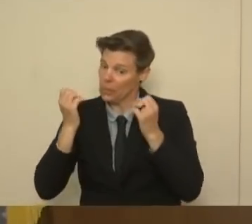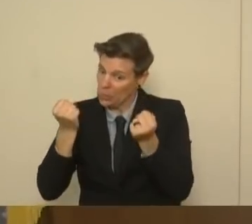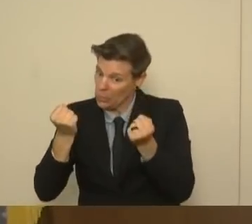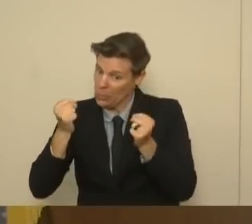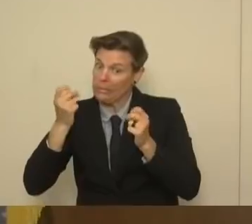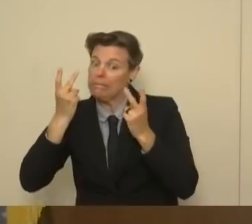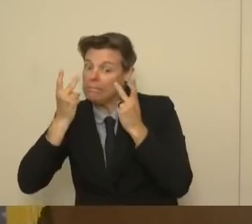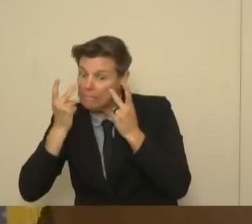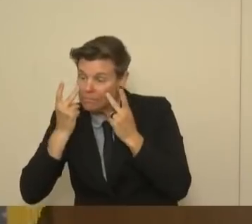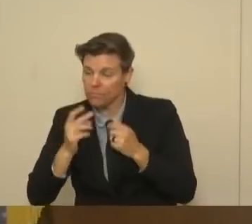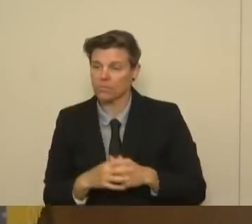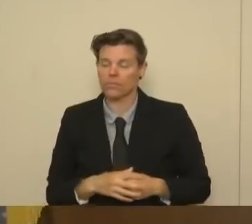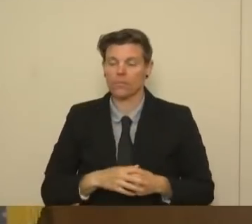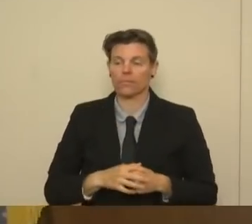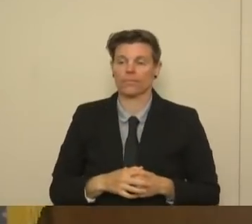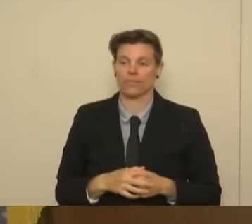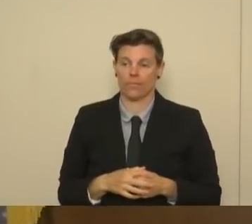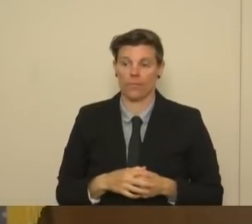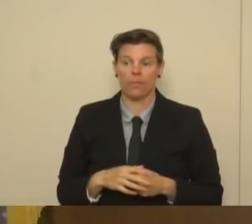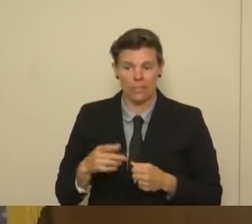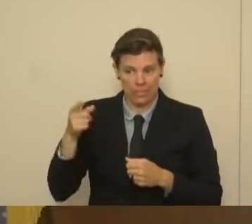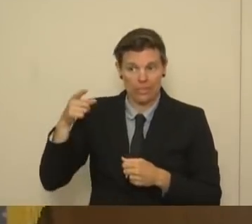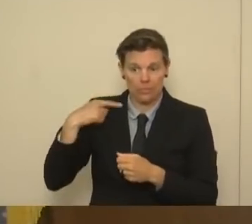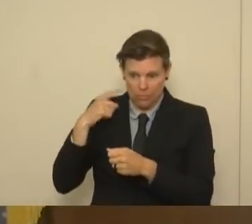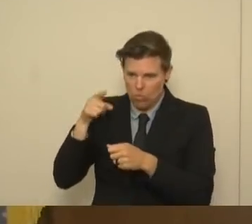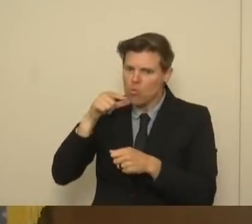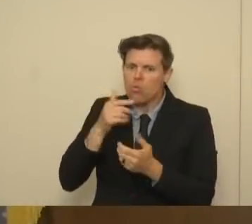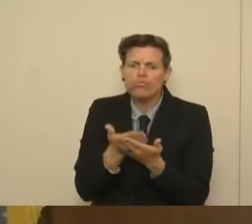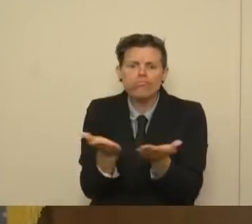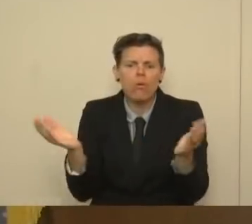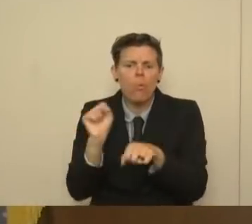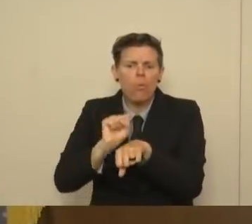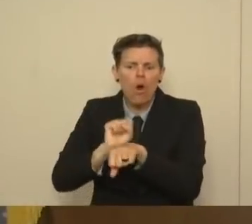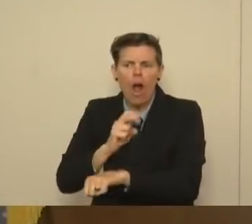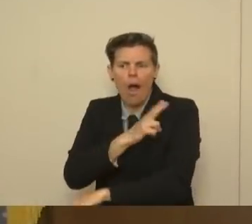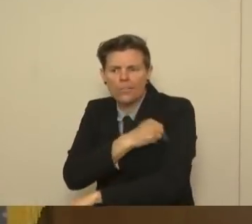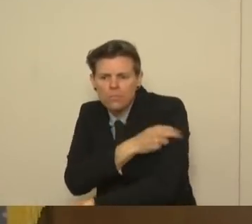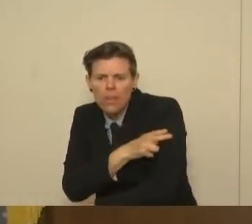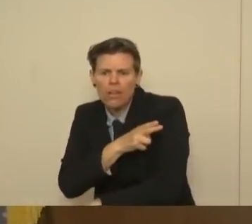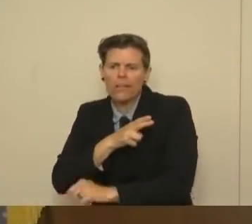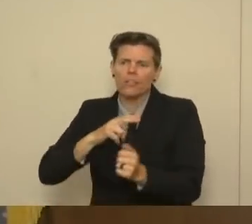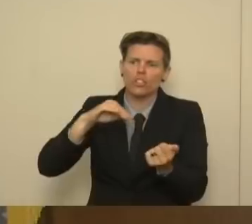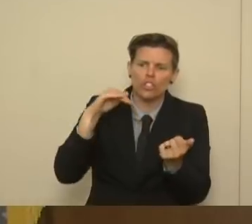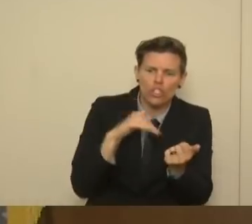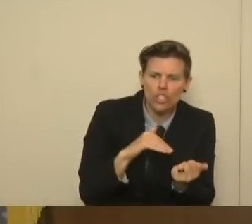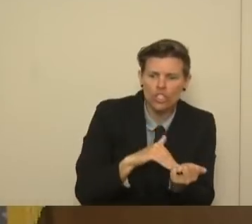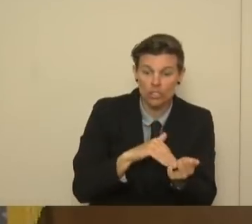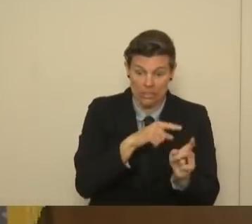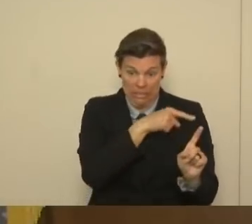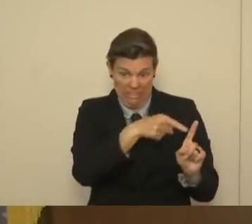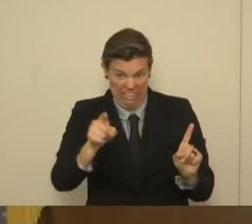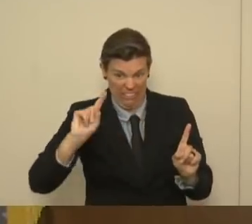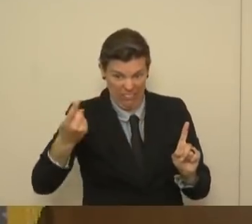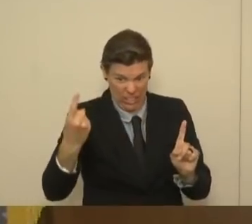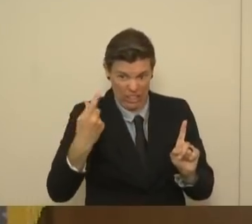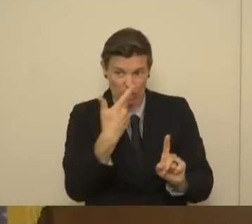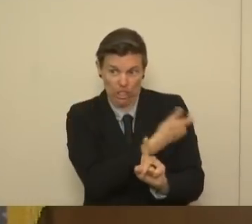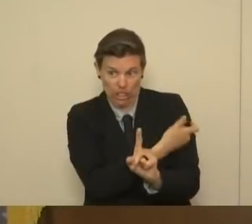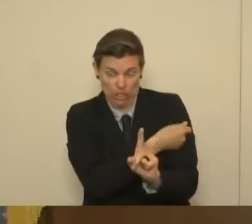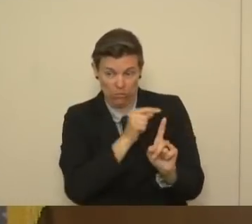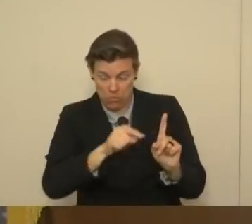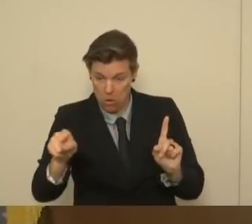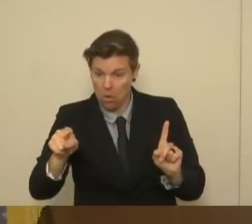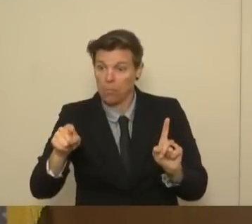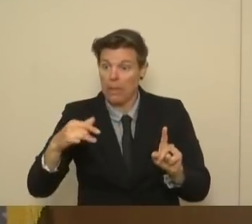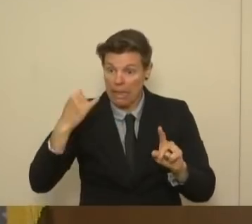access to a vaccine and are vaccinated, if it's widely available, I'm getting a vaccine, right? I would want my family